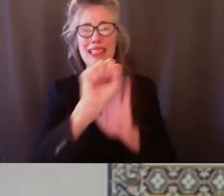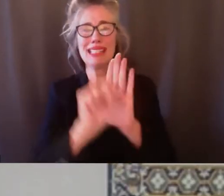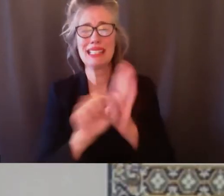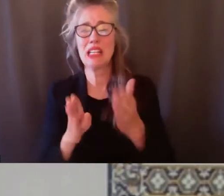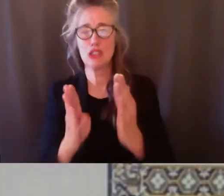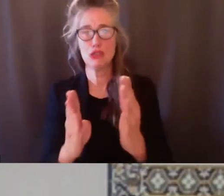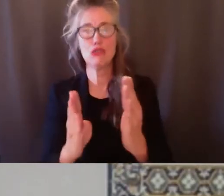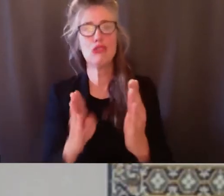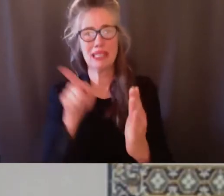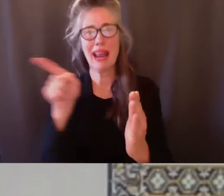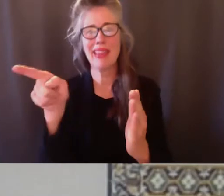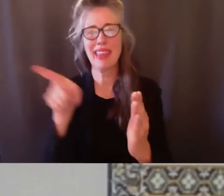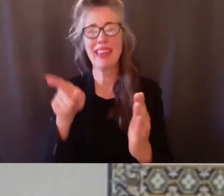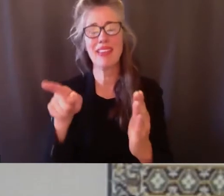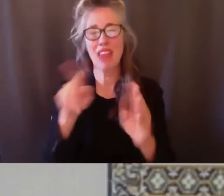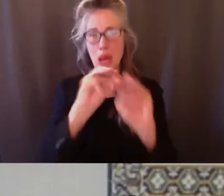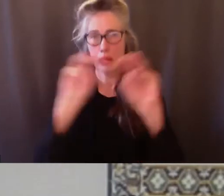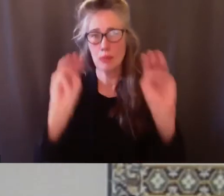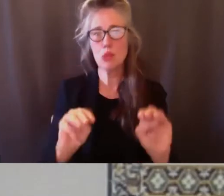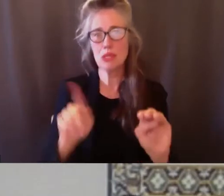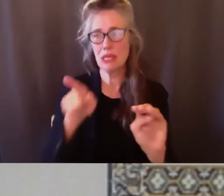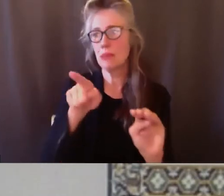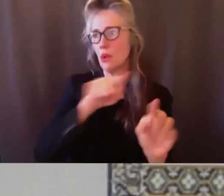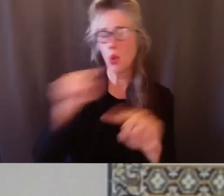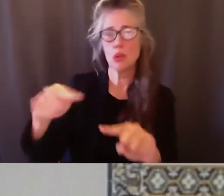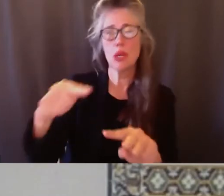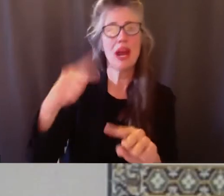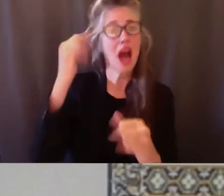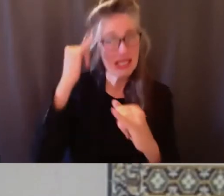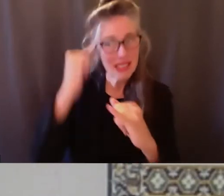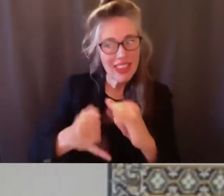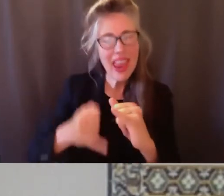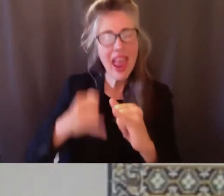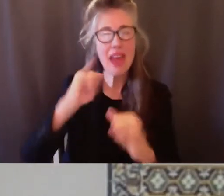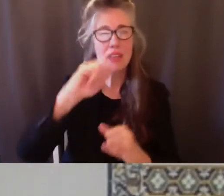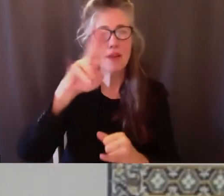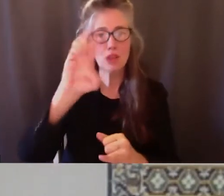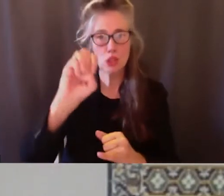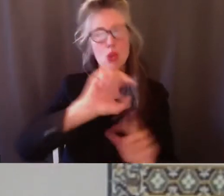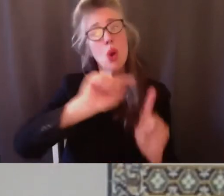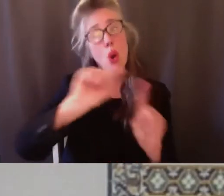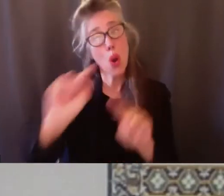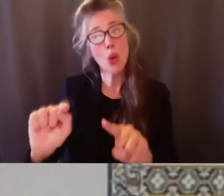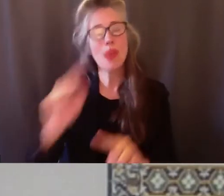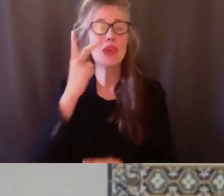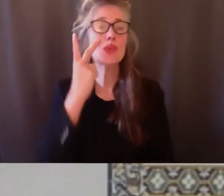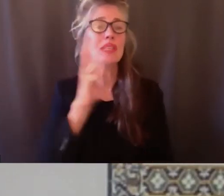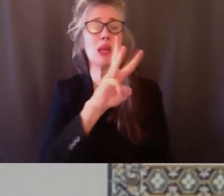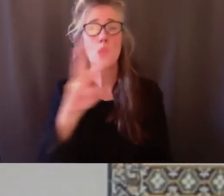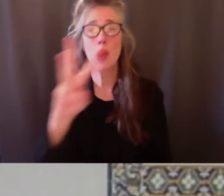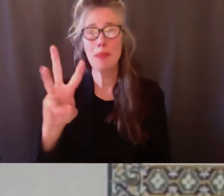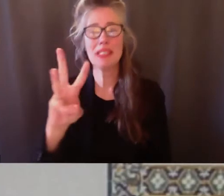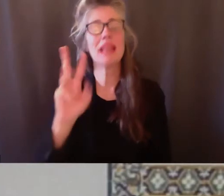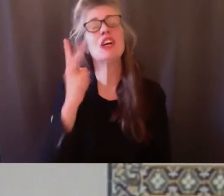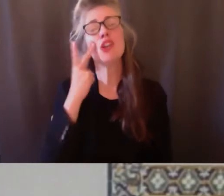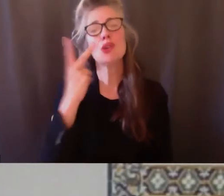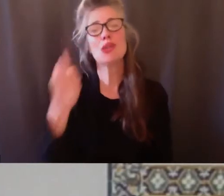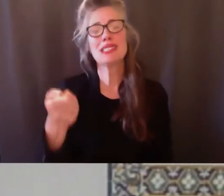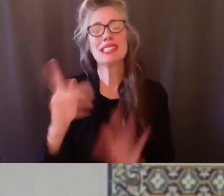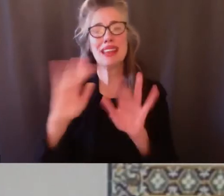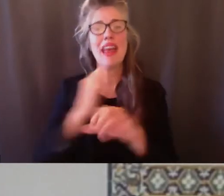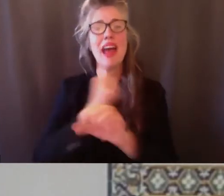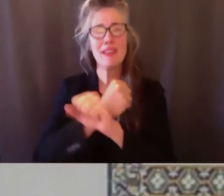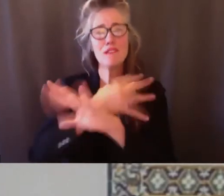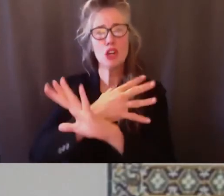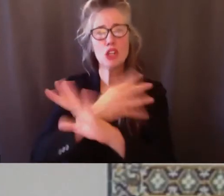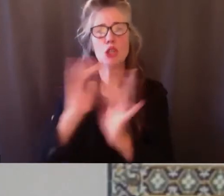there until the end of June. So it's to go there or look on the website, and you can go through it virtually as well. And then